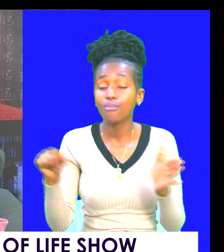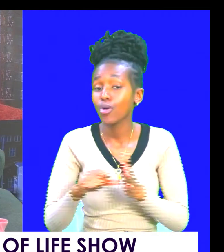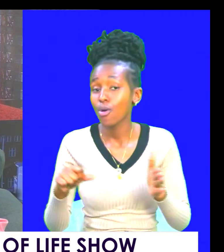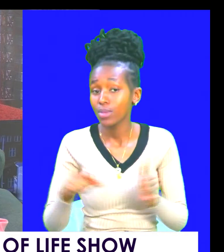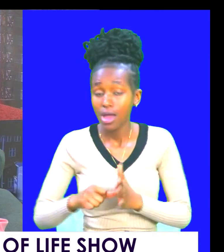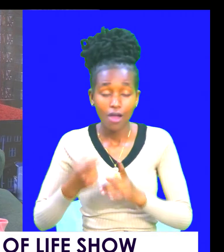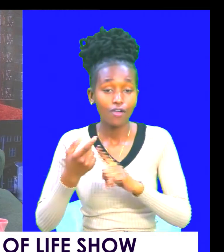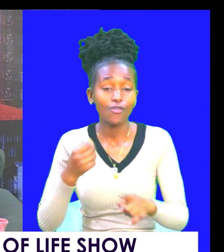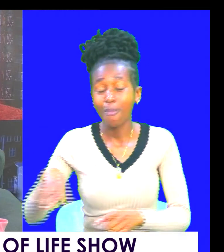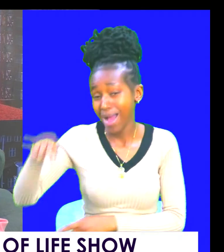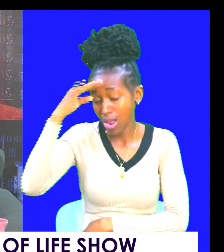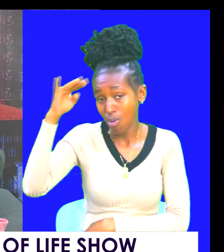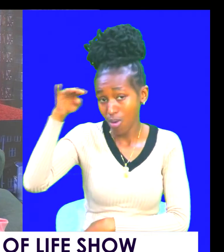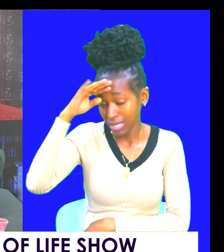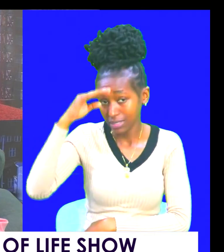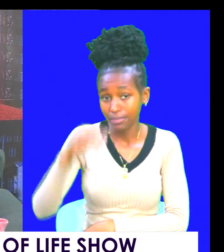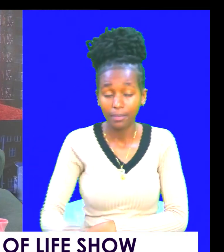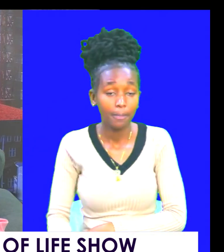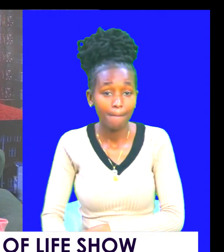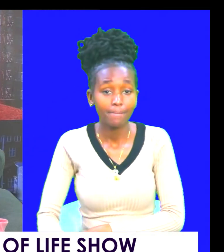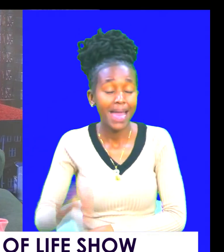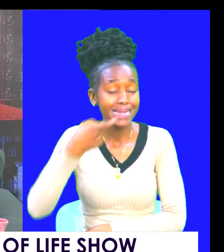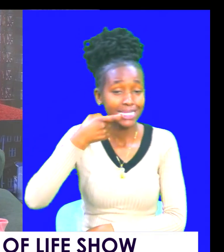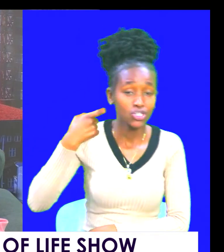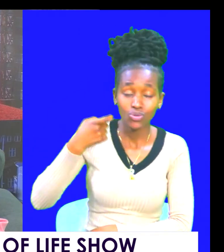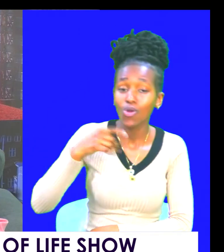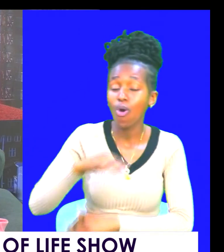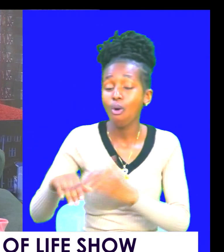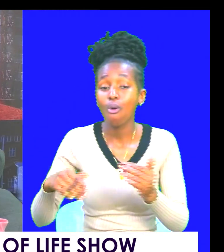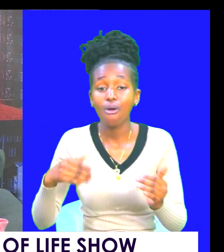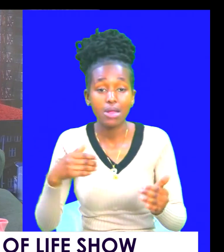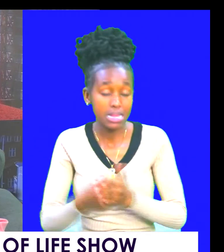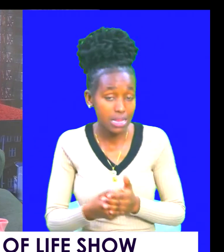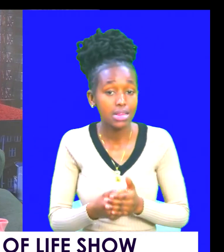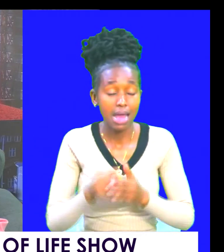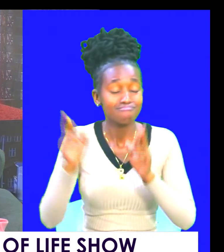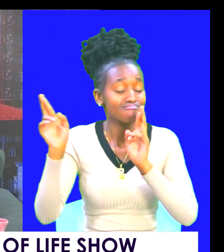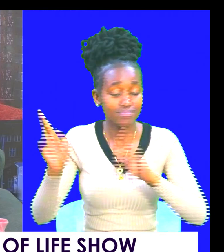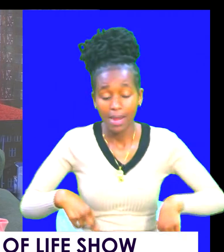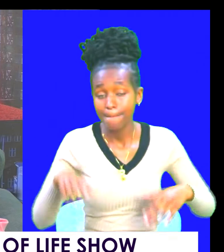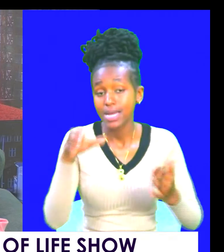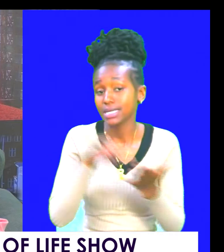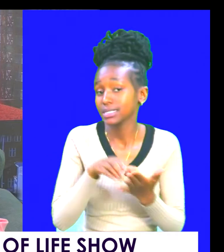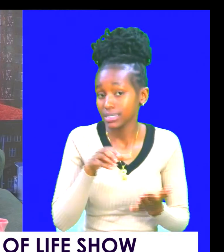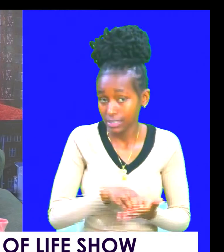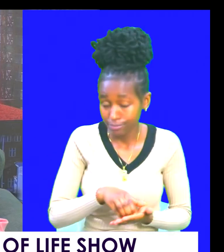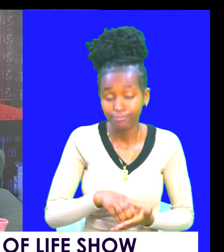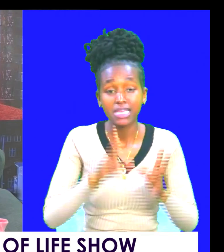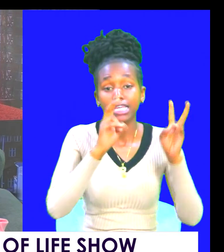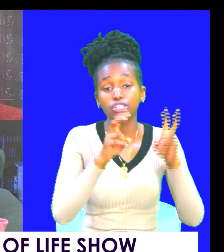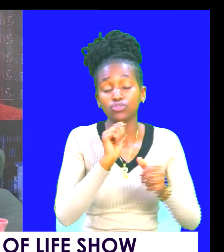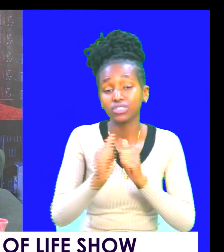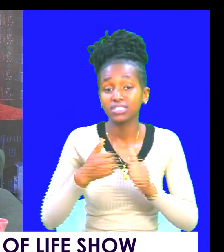of alcoholism, addiction, out of rape, out of issues